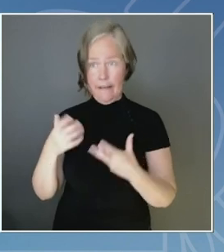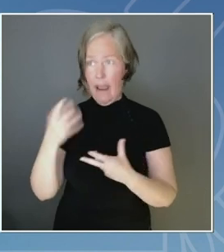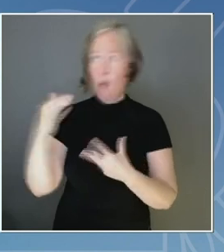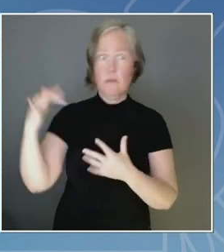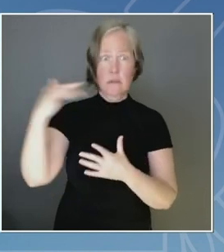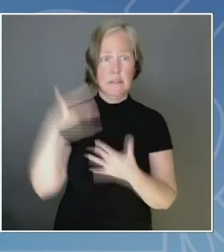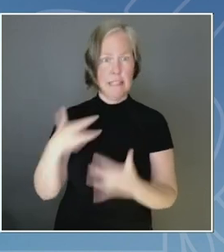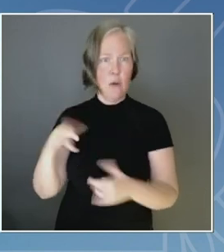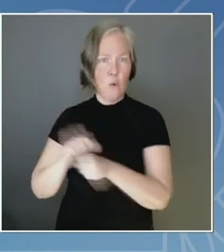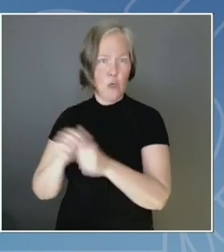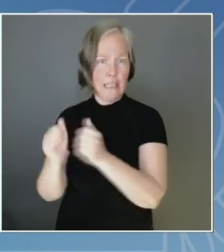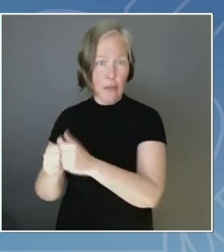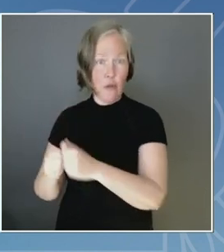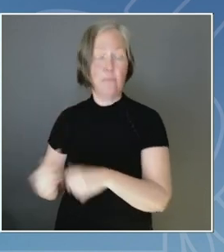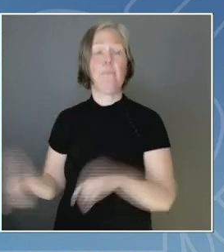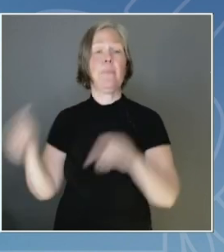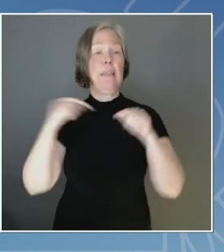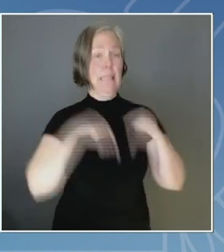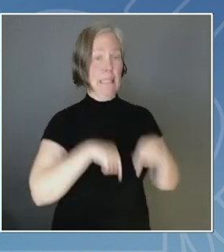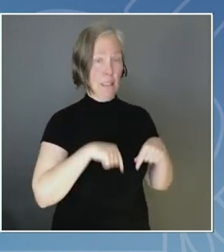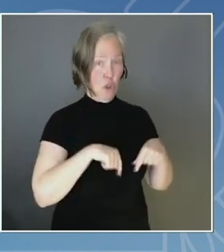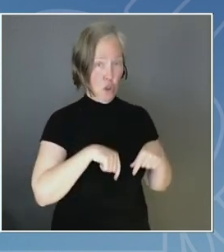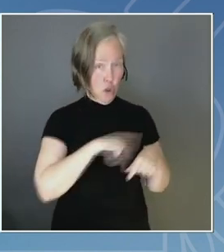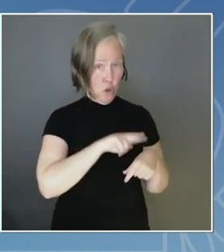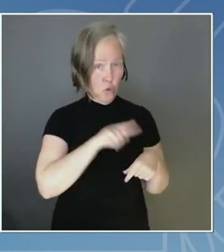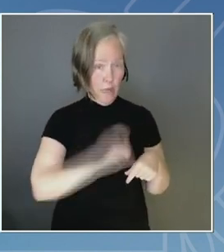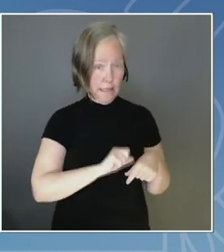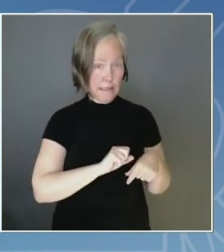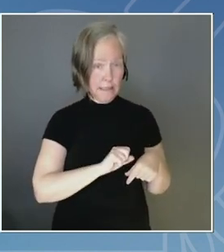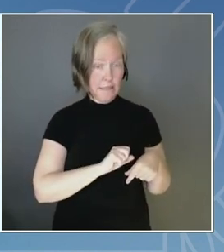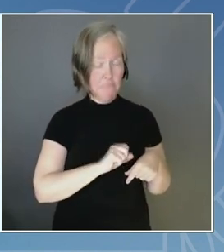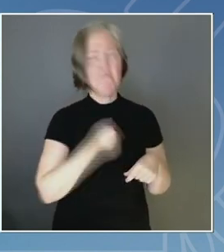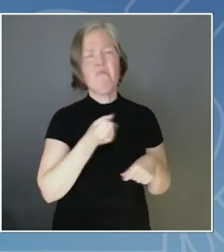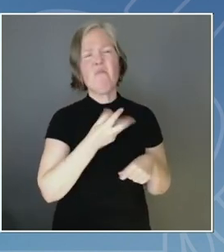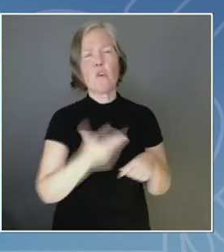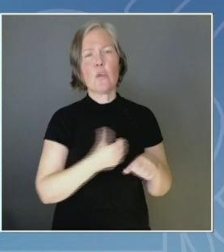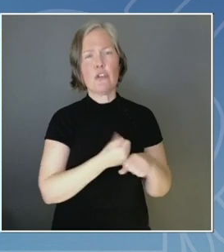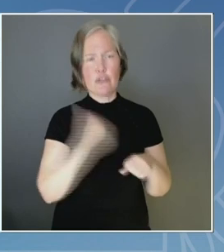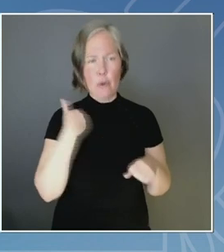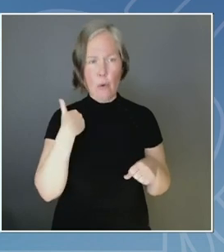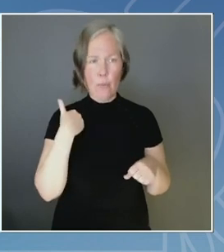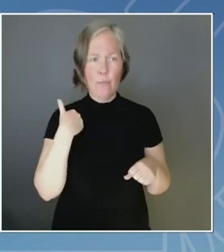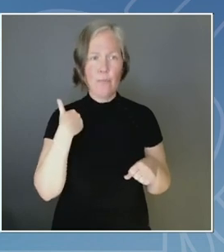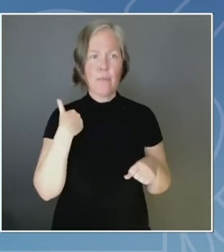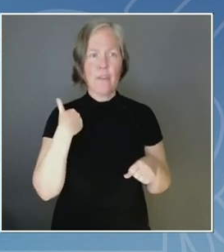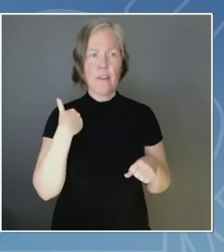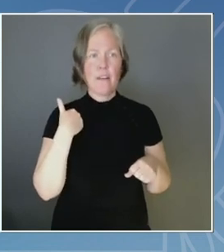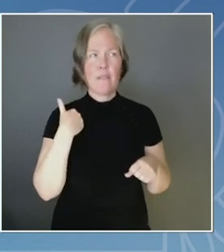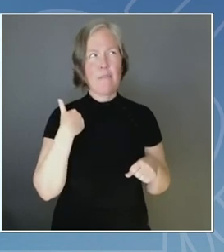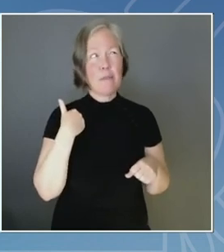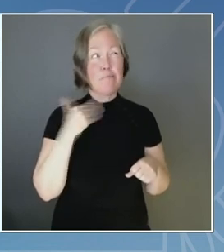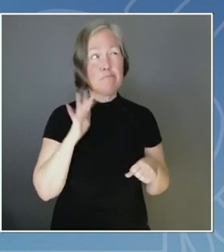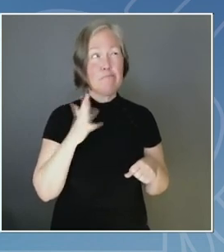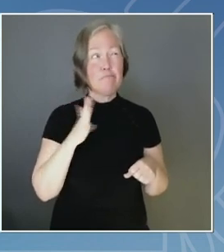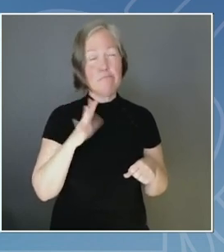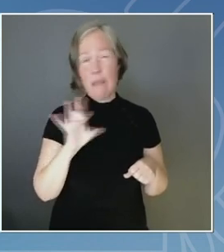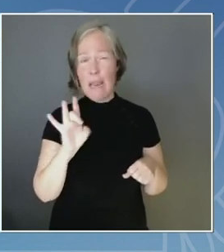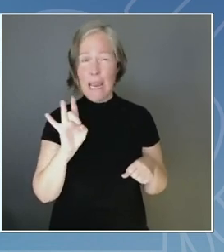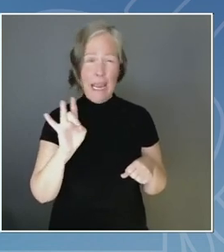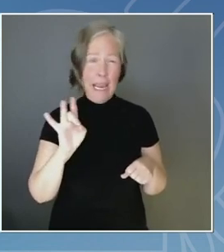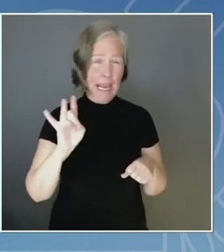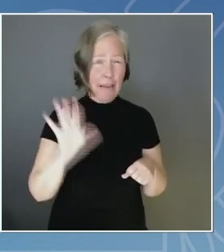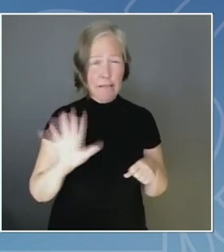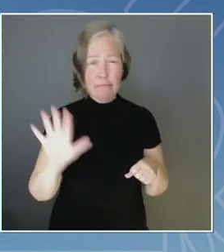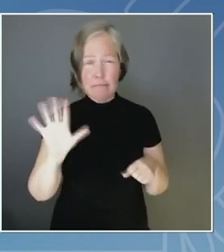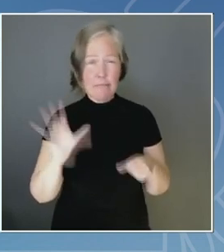us working in the U.S., actually a few years ago, probably about 8 years ago, I started off